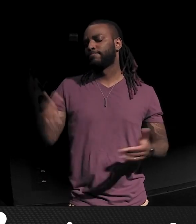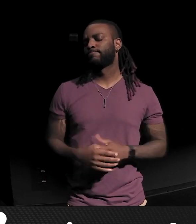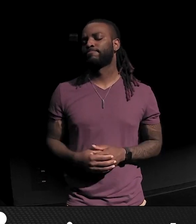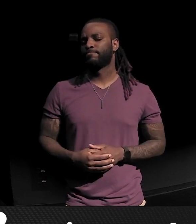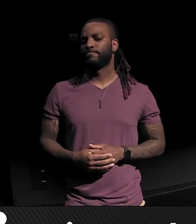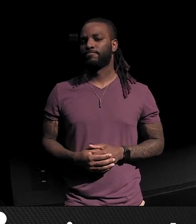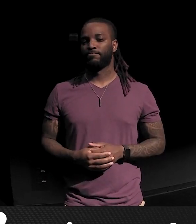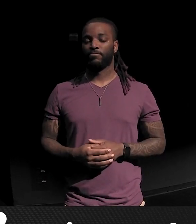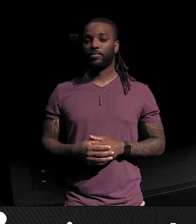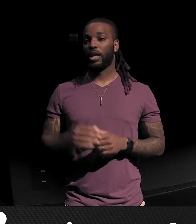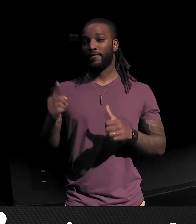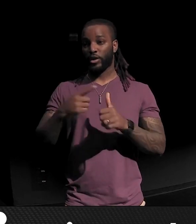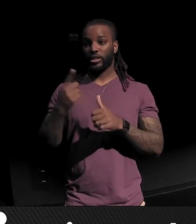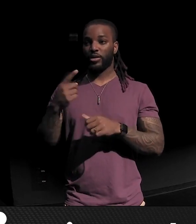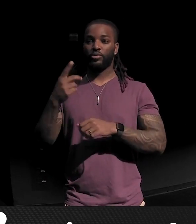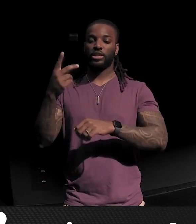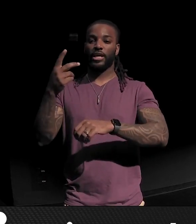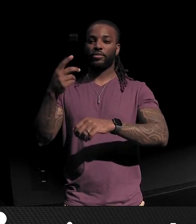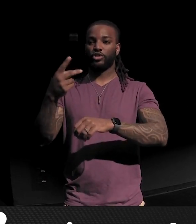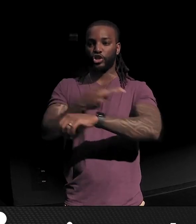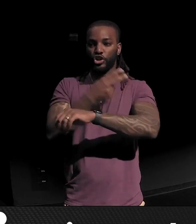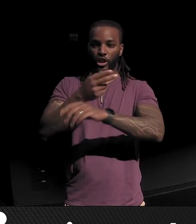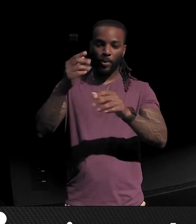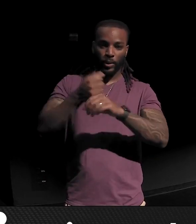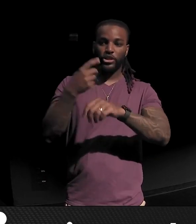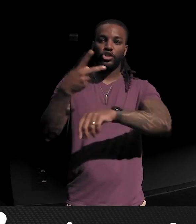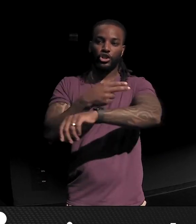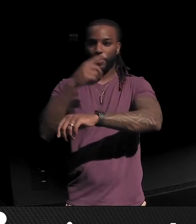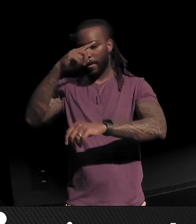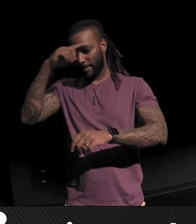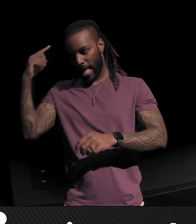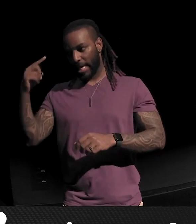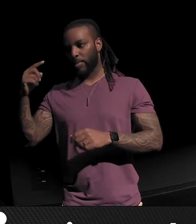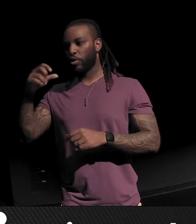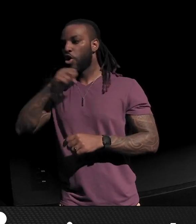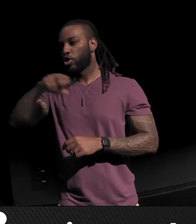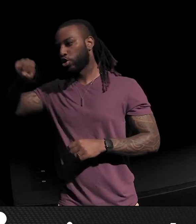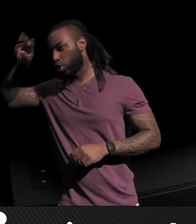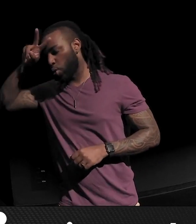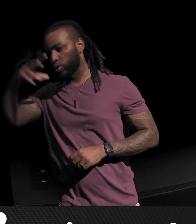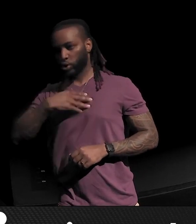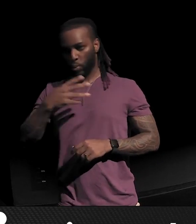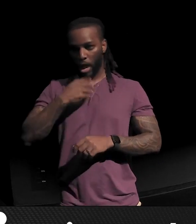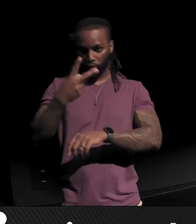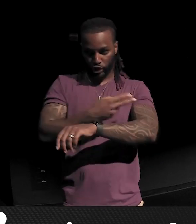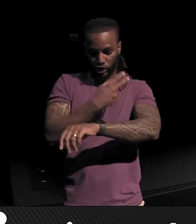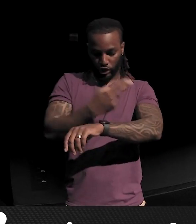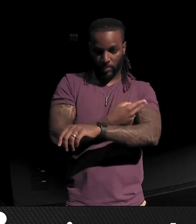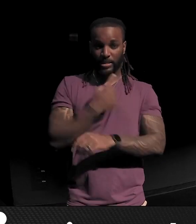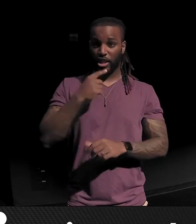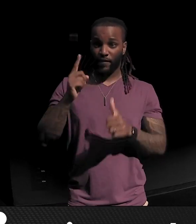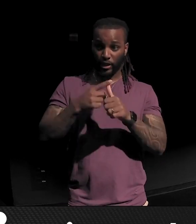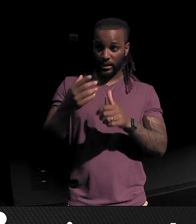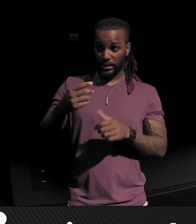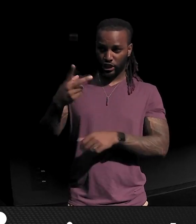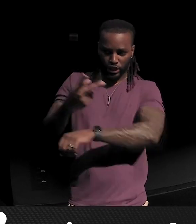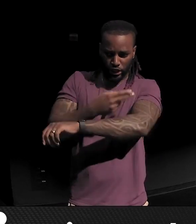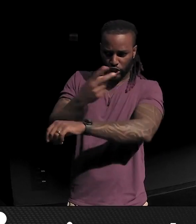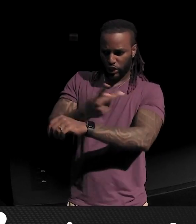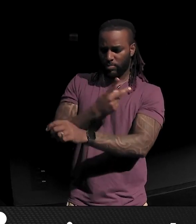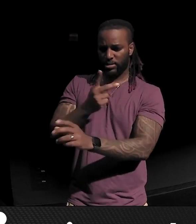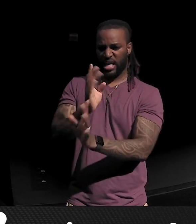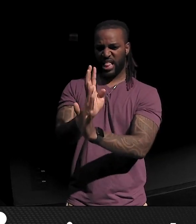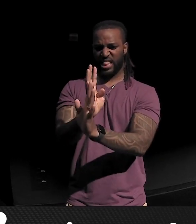thing, it was a shepherd with a bunch of sheep, and the black animals are goats. And I said, well, the first thing I see is like the sheep are lined up, like follow